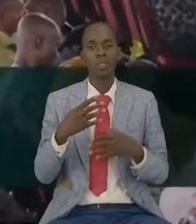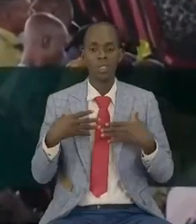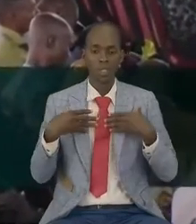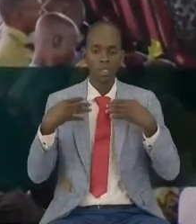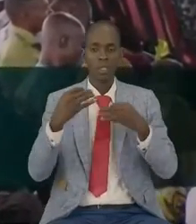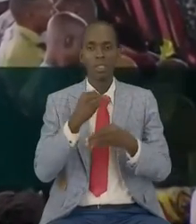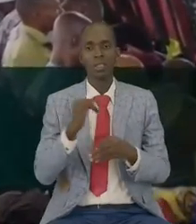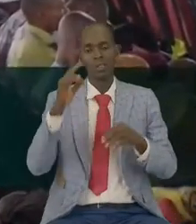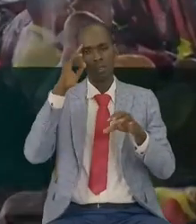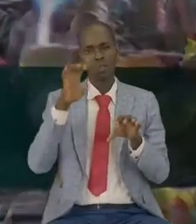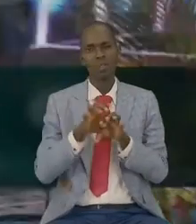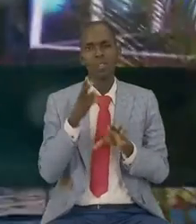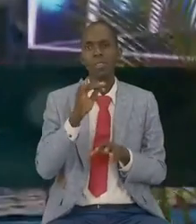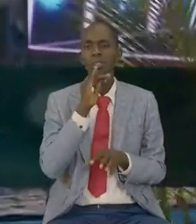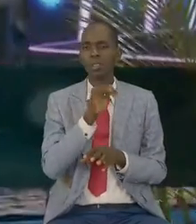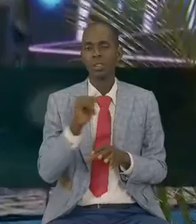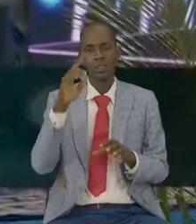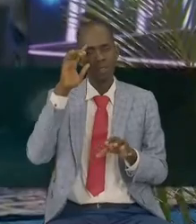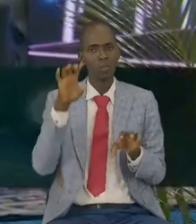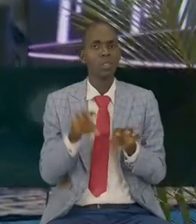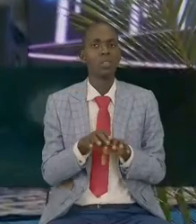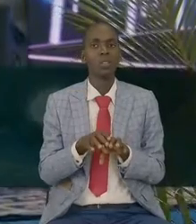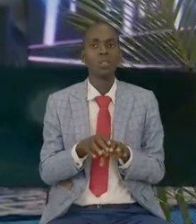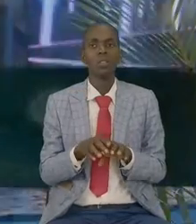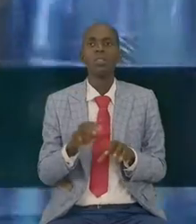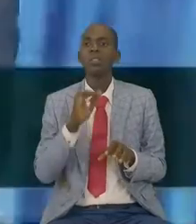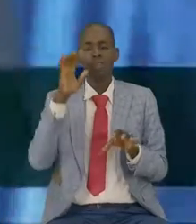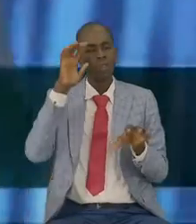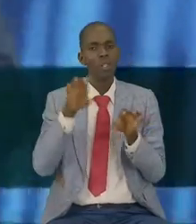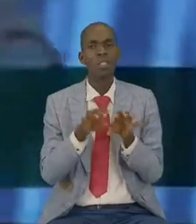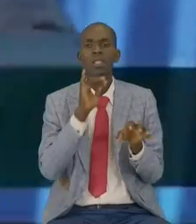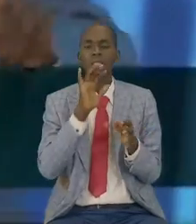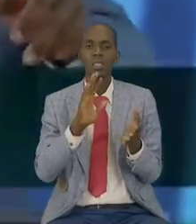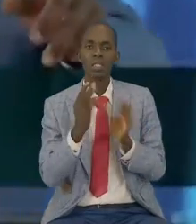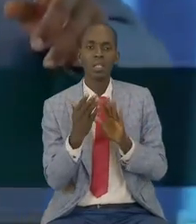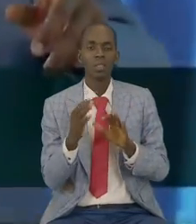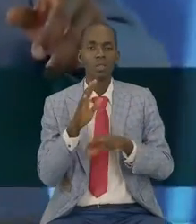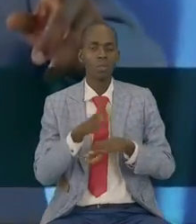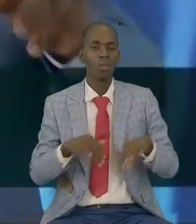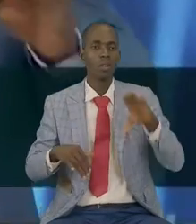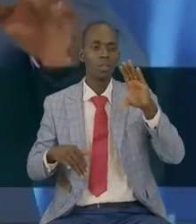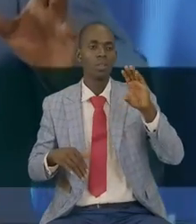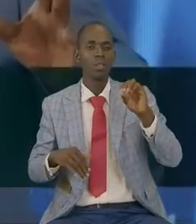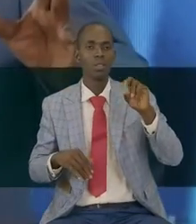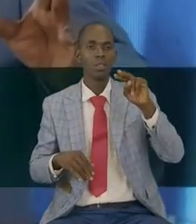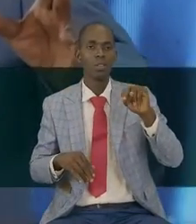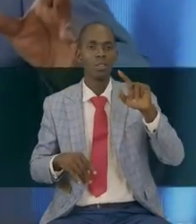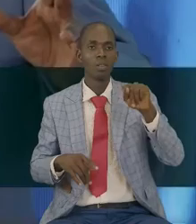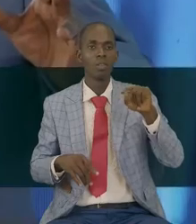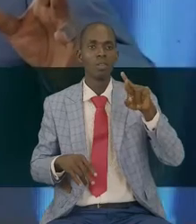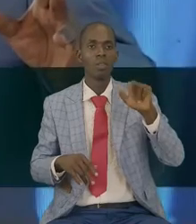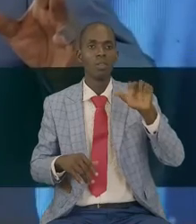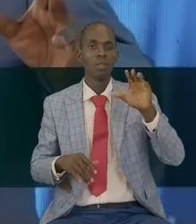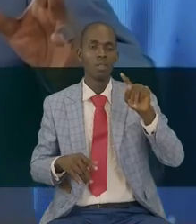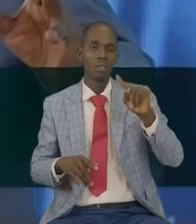covenant. It's a covenant. Look at covenant like a contract. A contract that, you know, there are conditions.